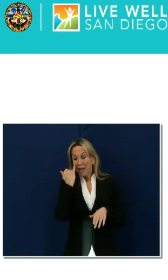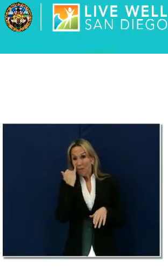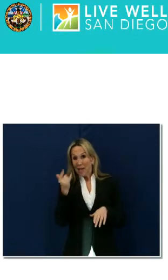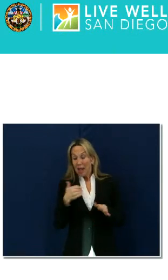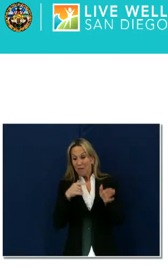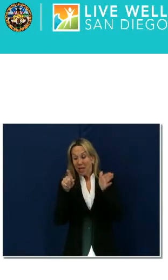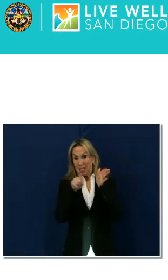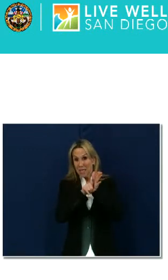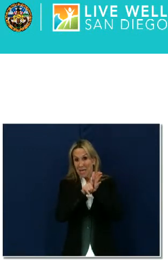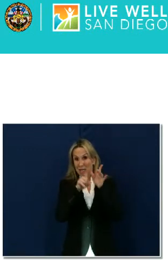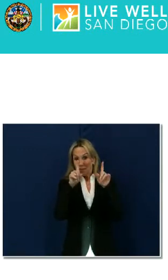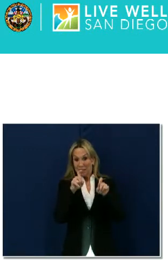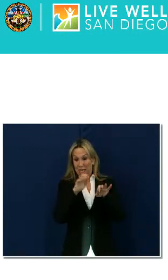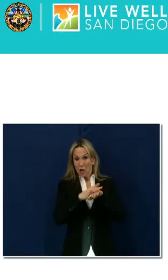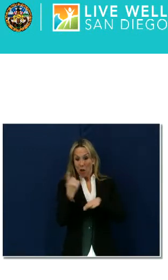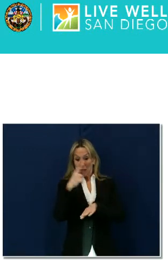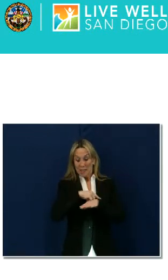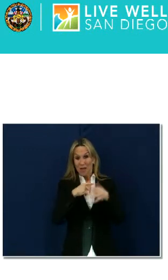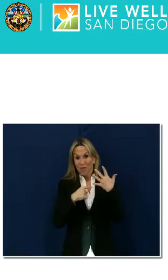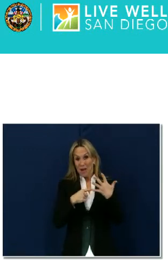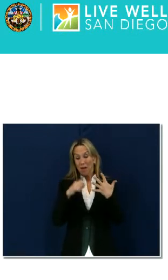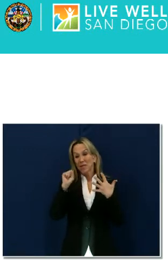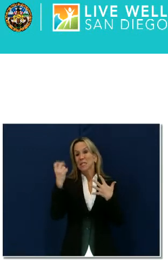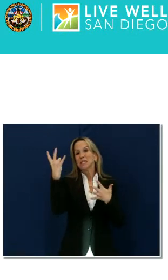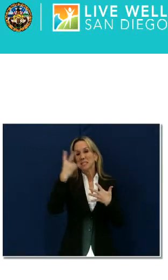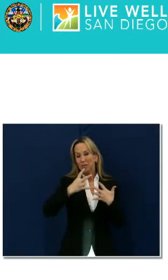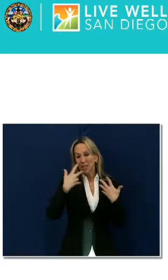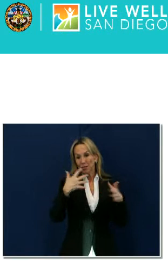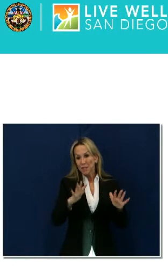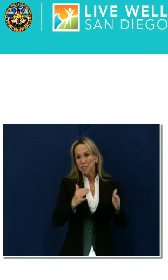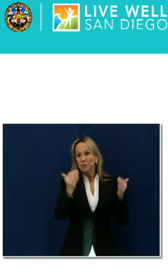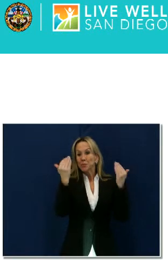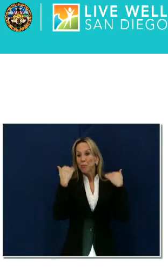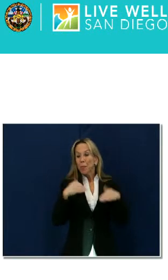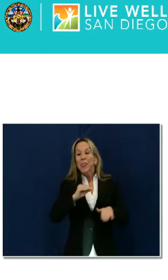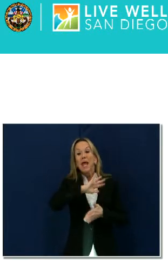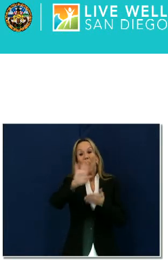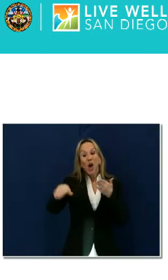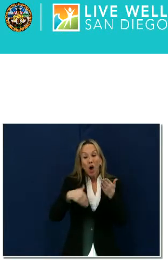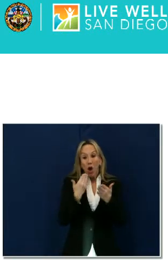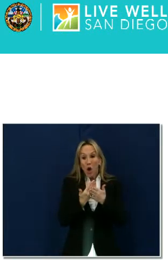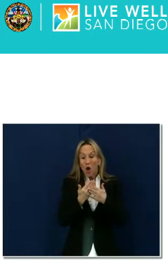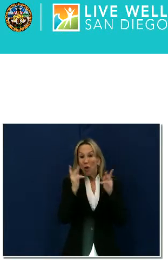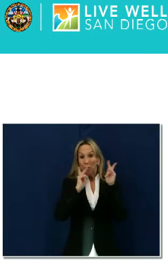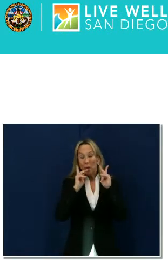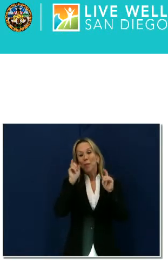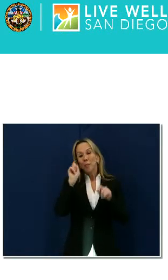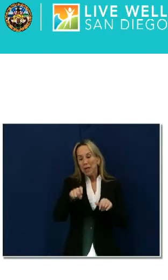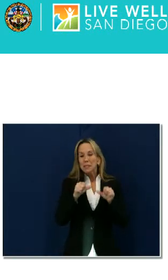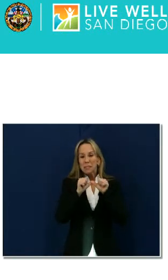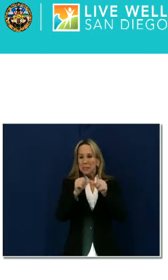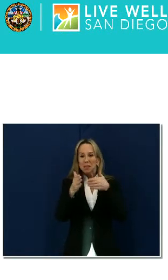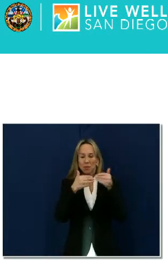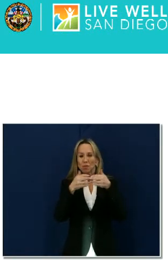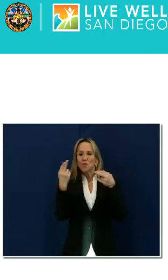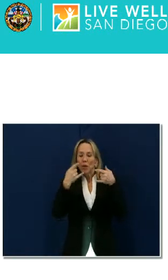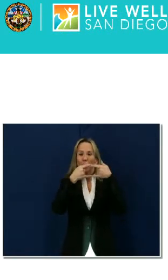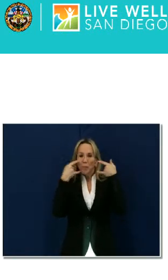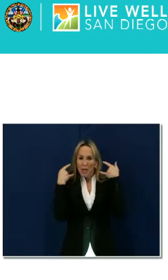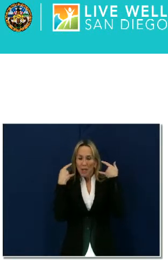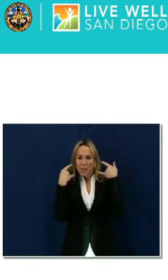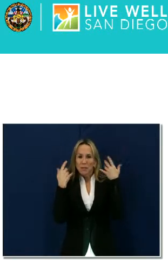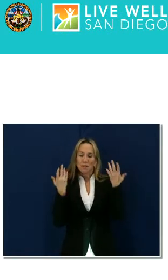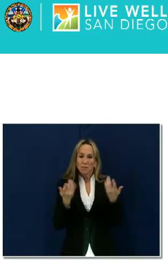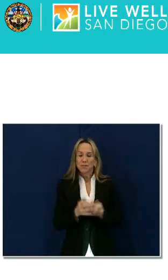negative test on day 5 or later. And then all of the individuals must continue to wear a mask and